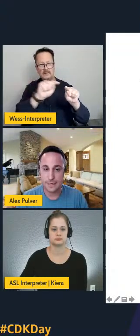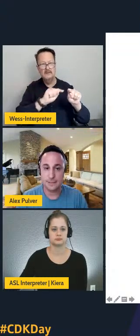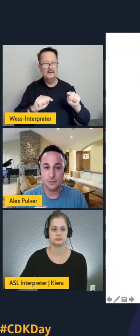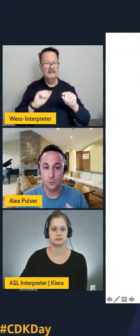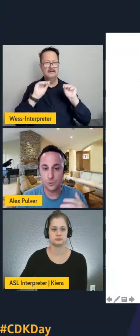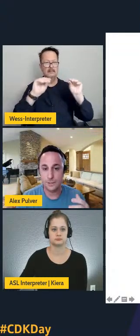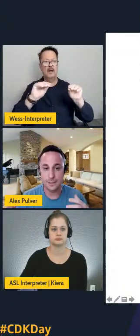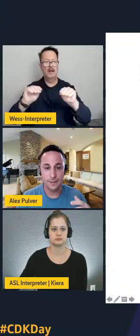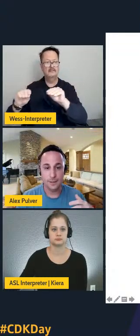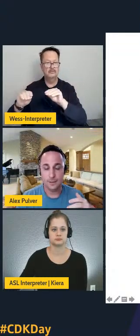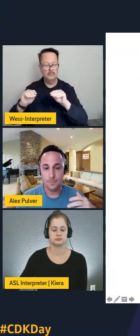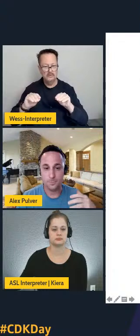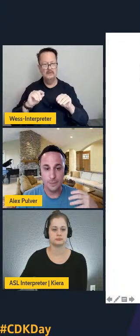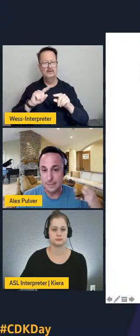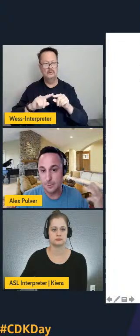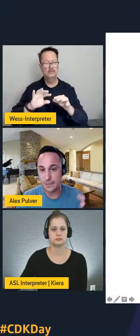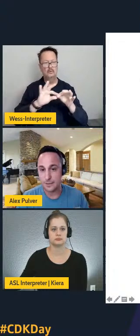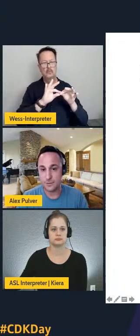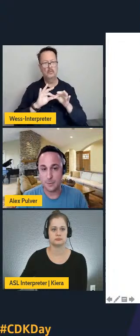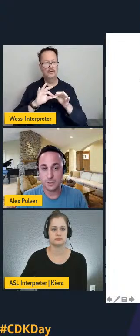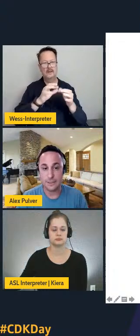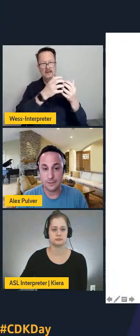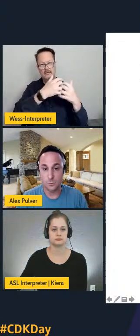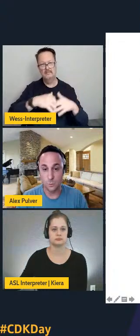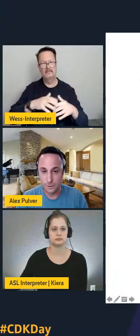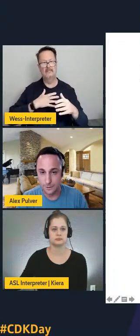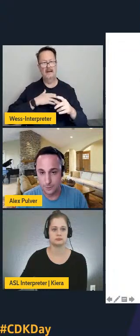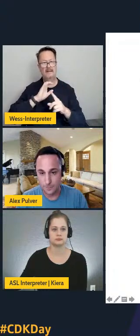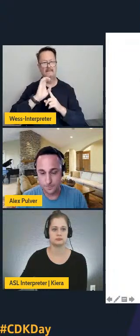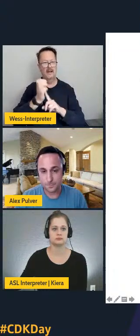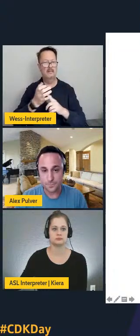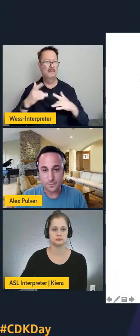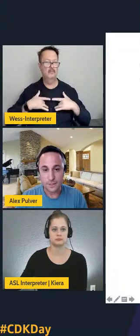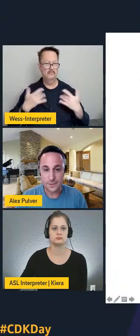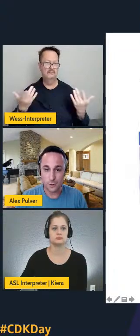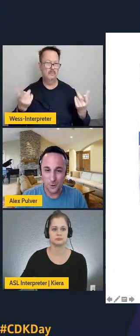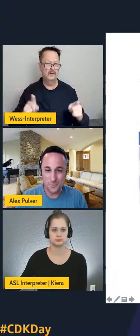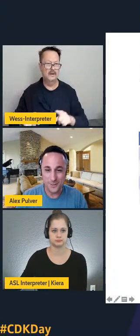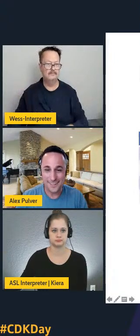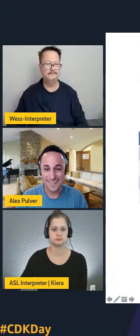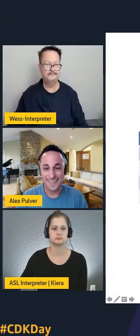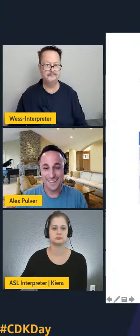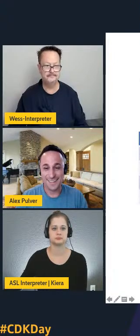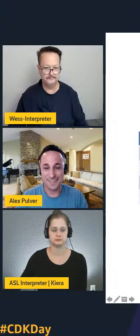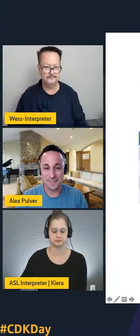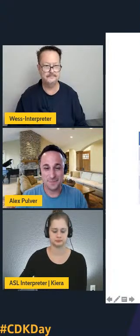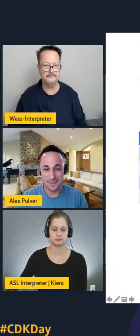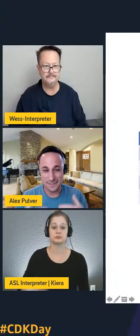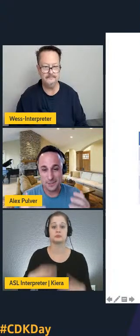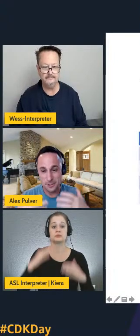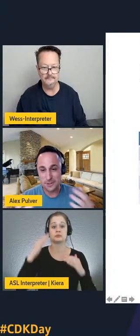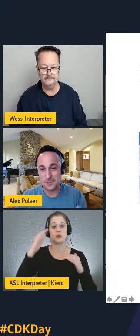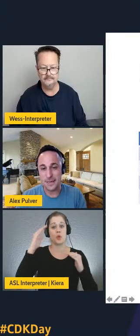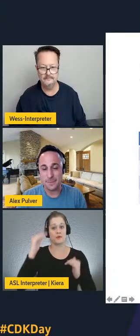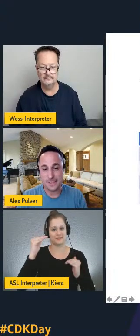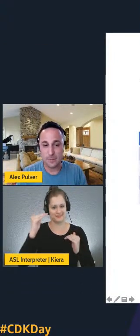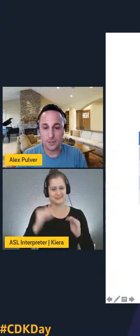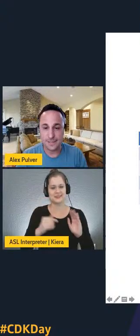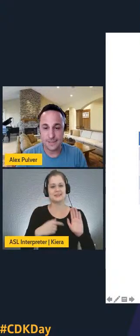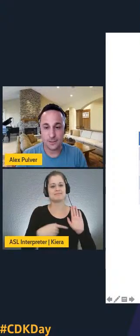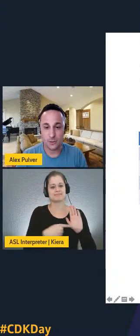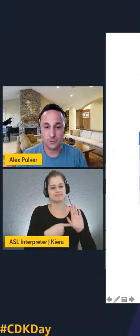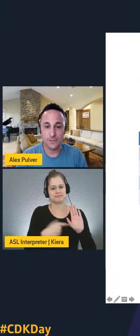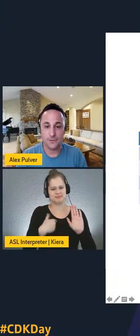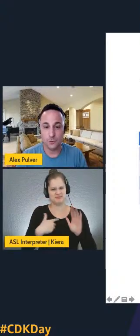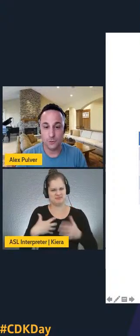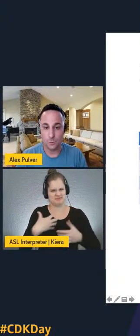to debug that and coordinate my debugging environment and whatnot. So hopefully, sorry, I'm